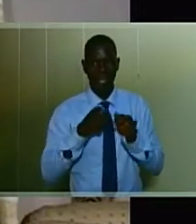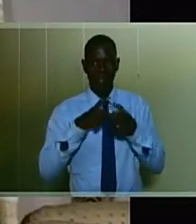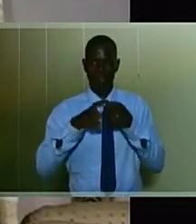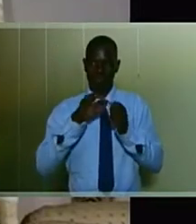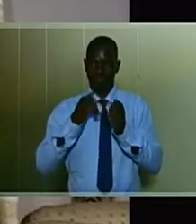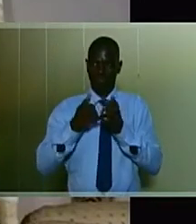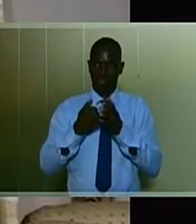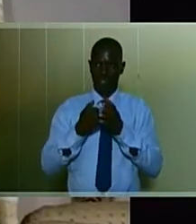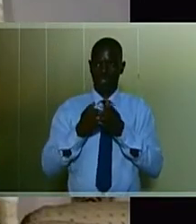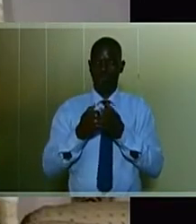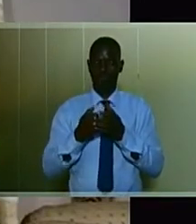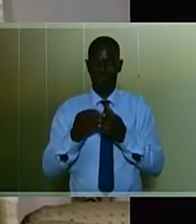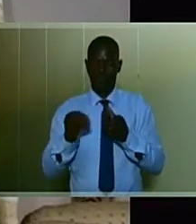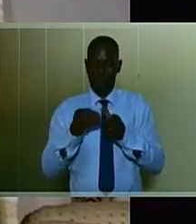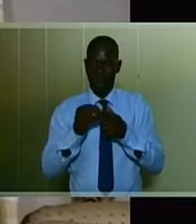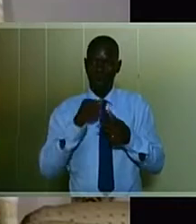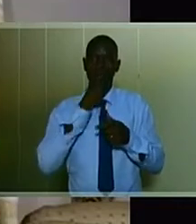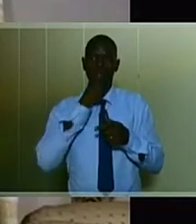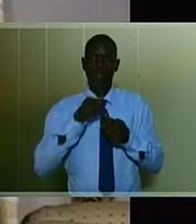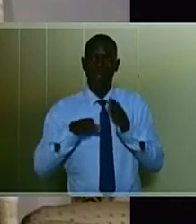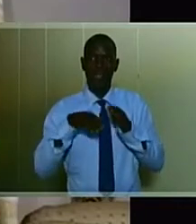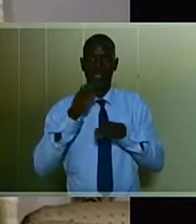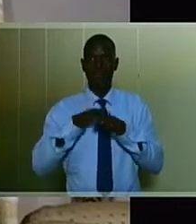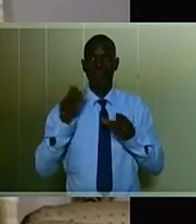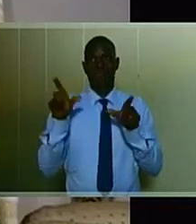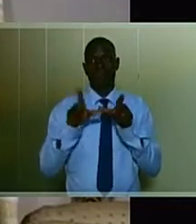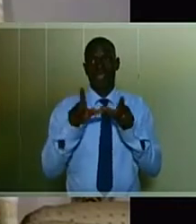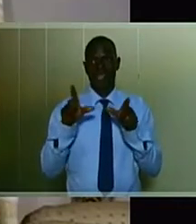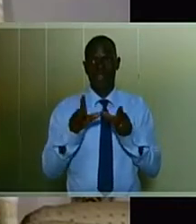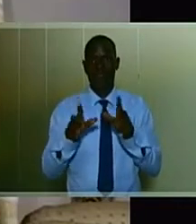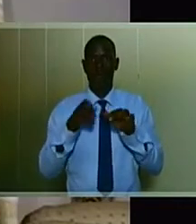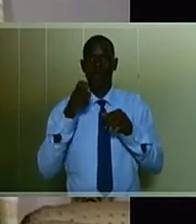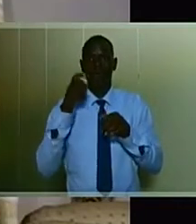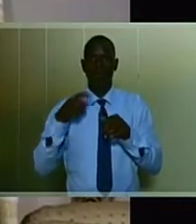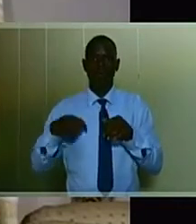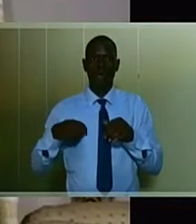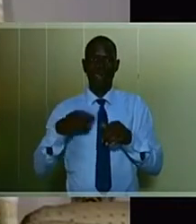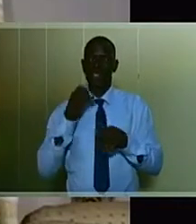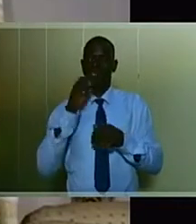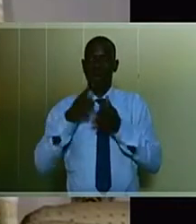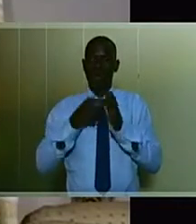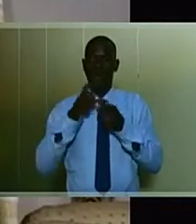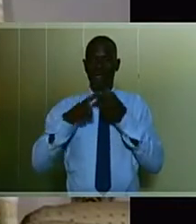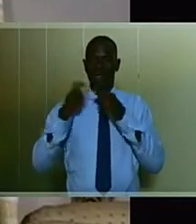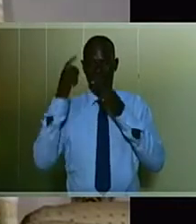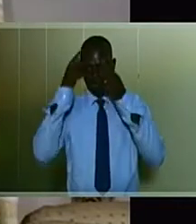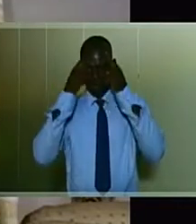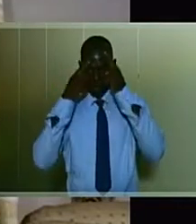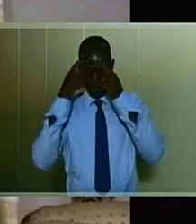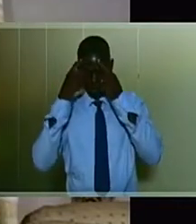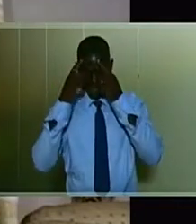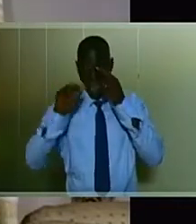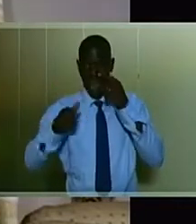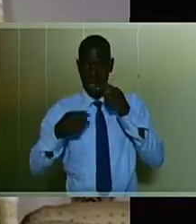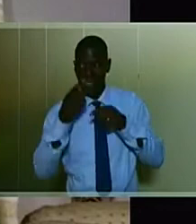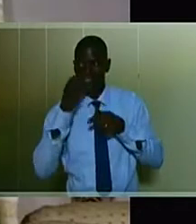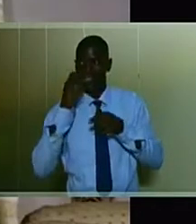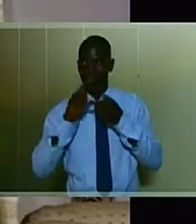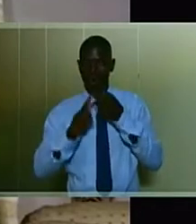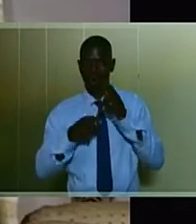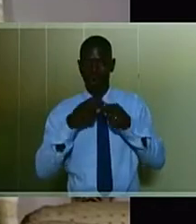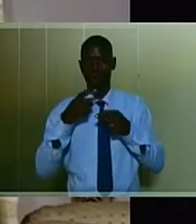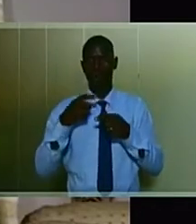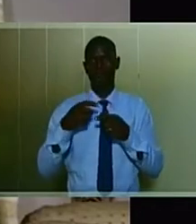based on the letter that the president has said, is what we will consider. Another one is to go the route of leaving